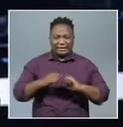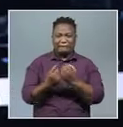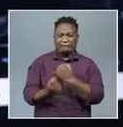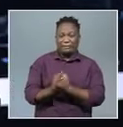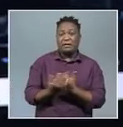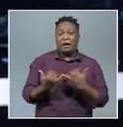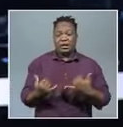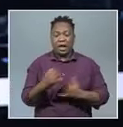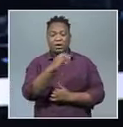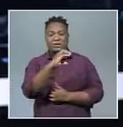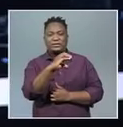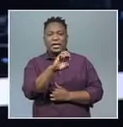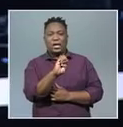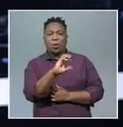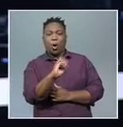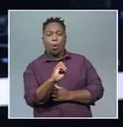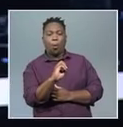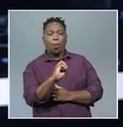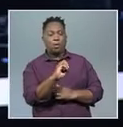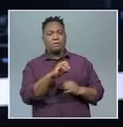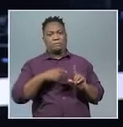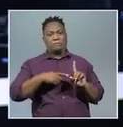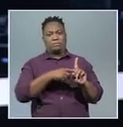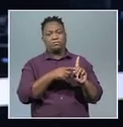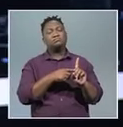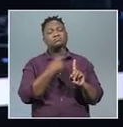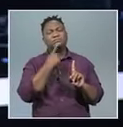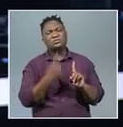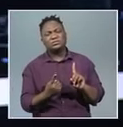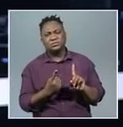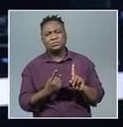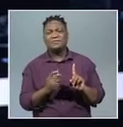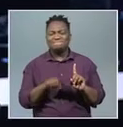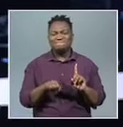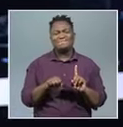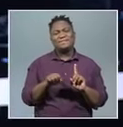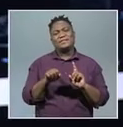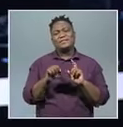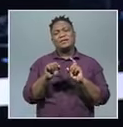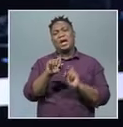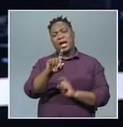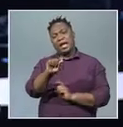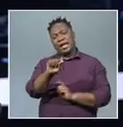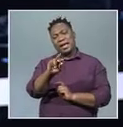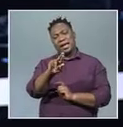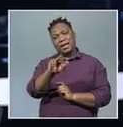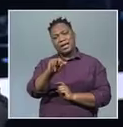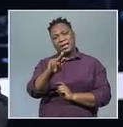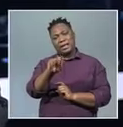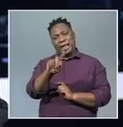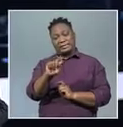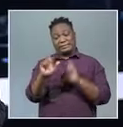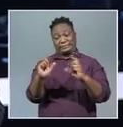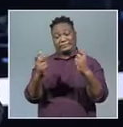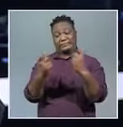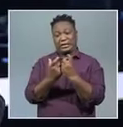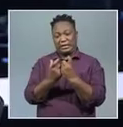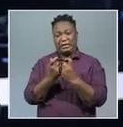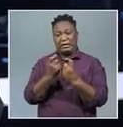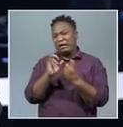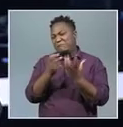chief executive and the chief financial officer has indicated that Transnet, if it continues with the cleanup that it's been